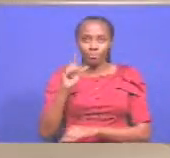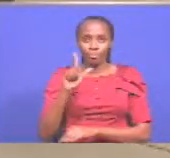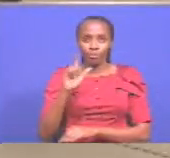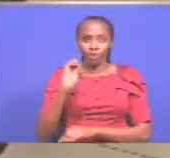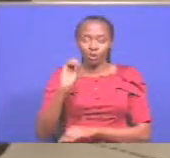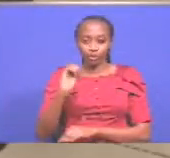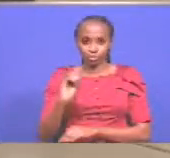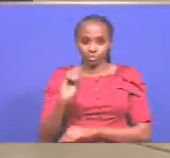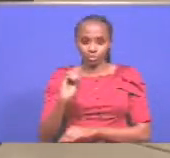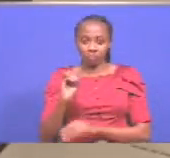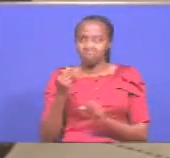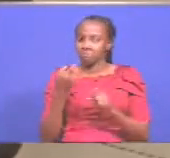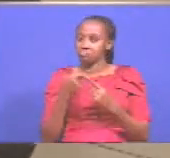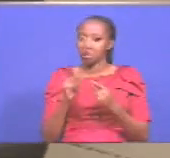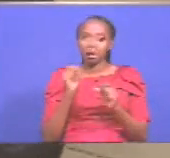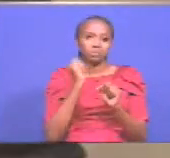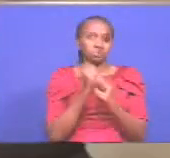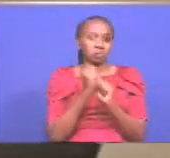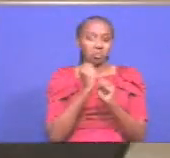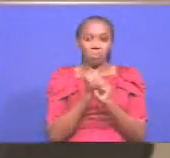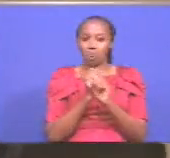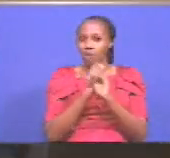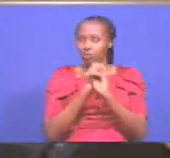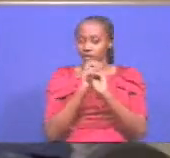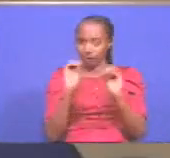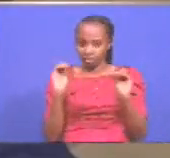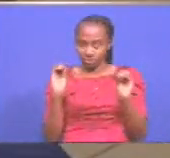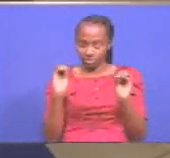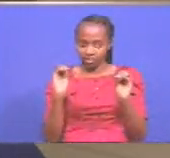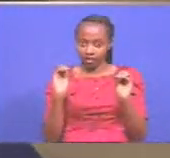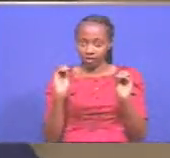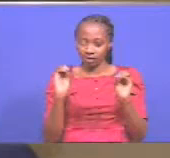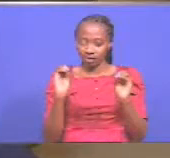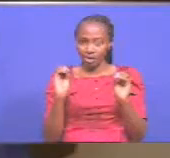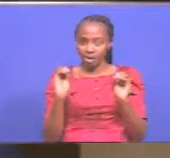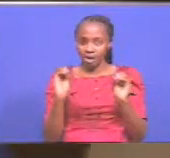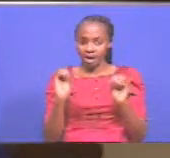well, and it affected my left leg.